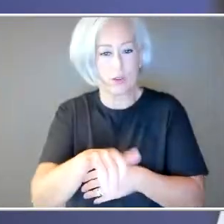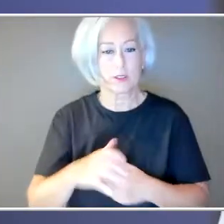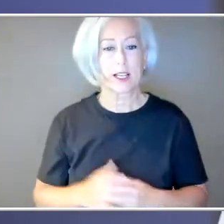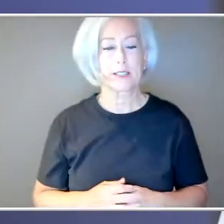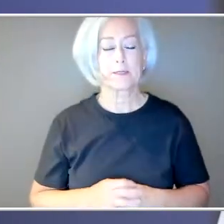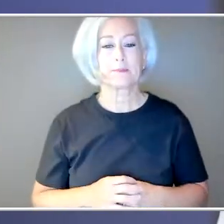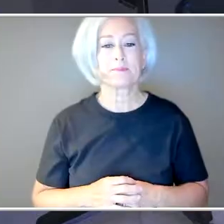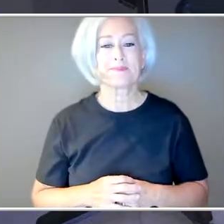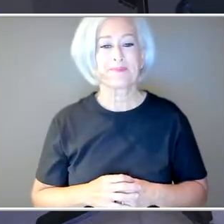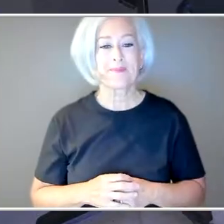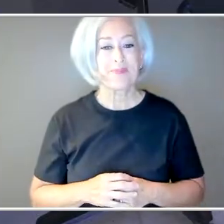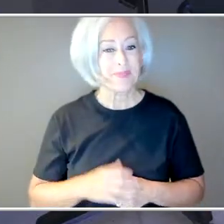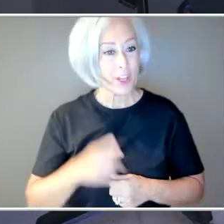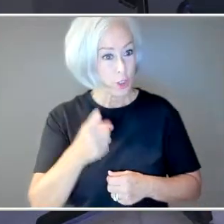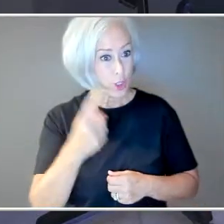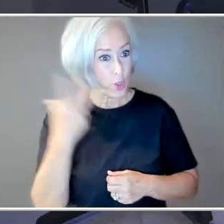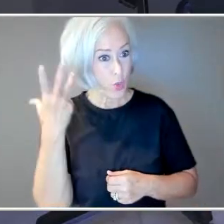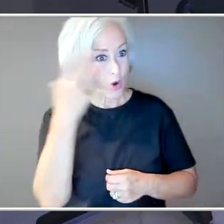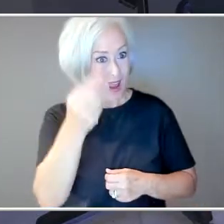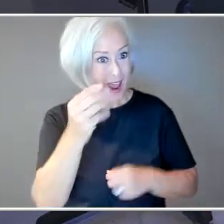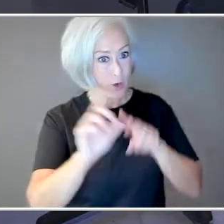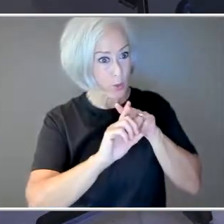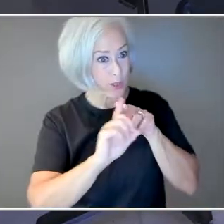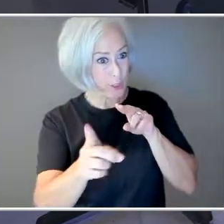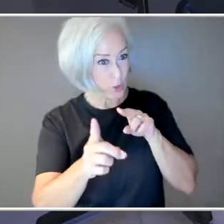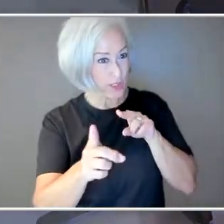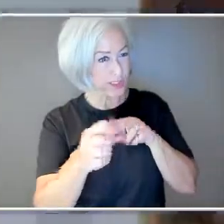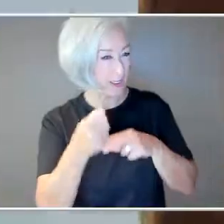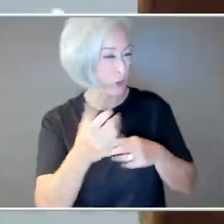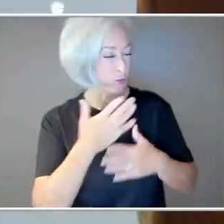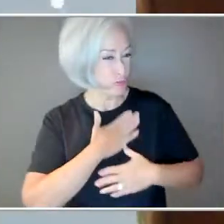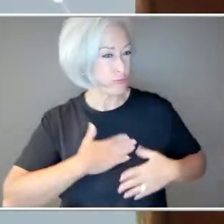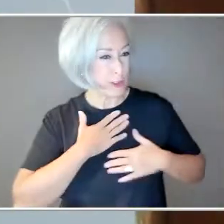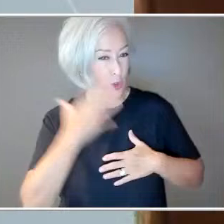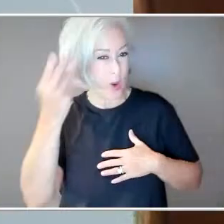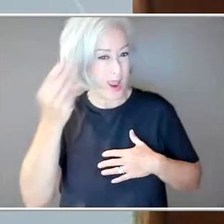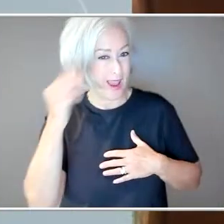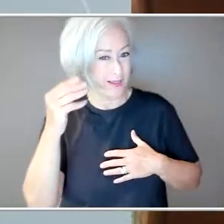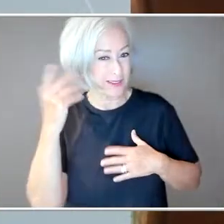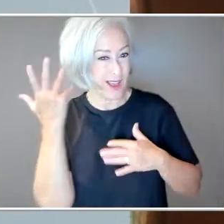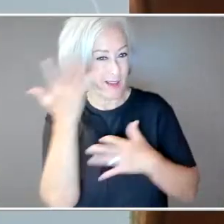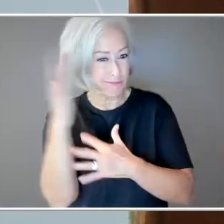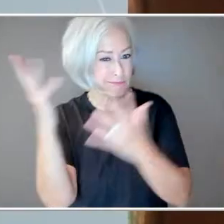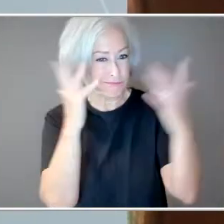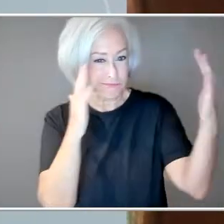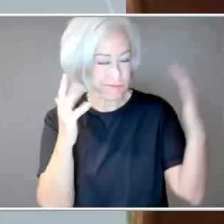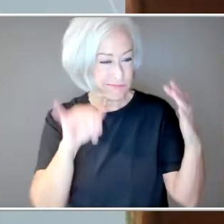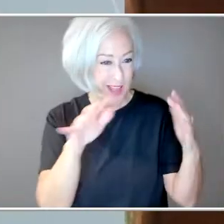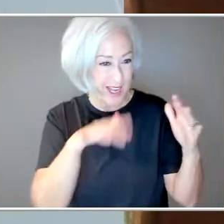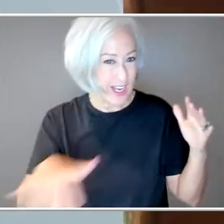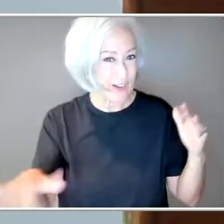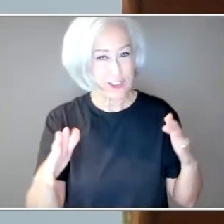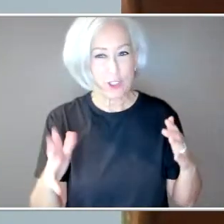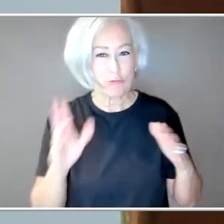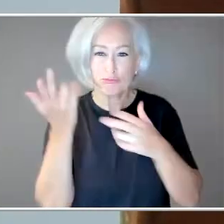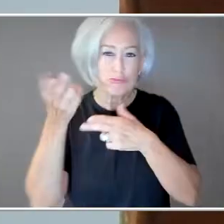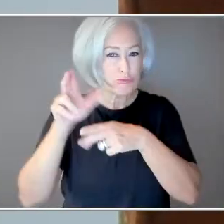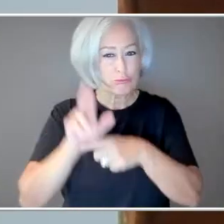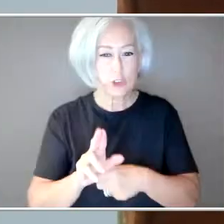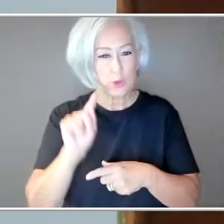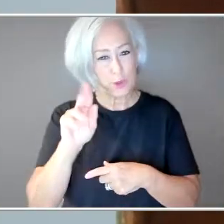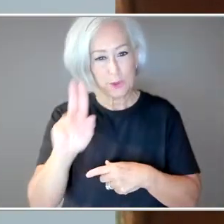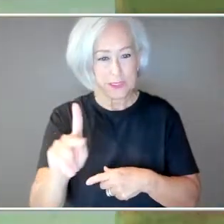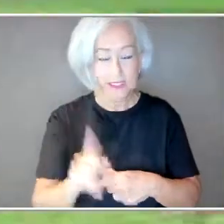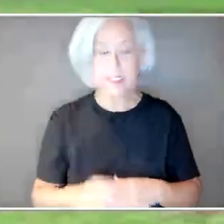You're out on a retreat, and you said you're kind of an outdoorsy gal, so you were used to just getting tick bites all the time. No big deal. We're operating this